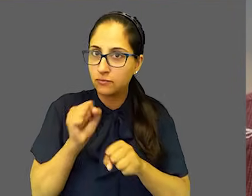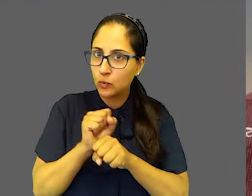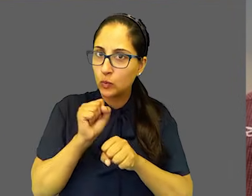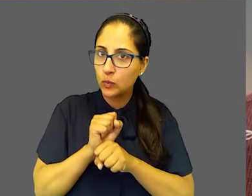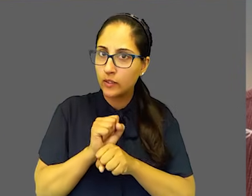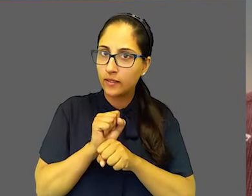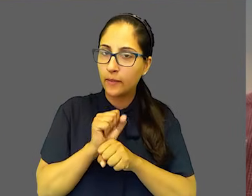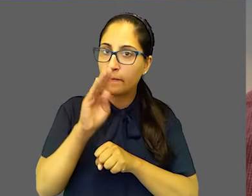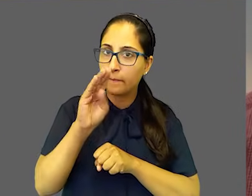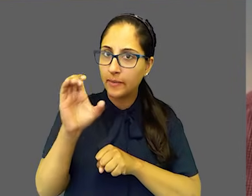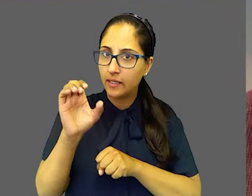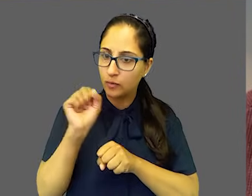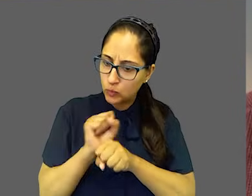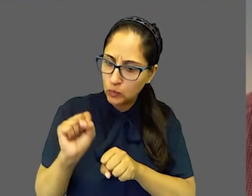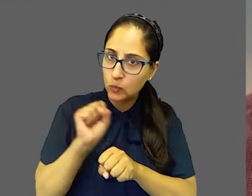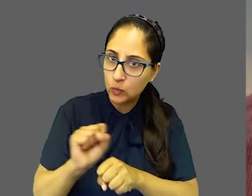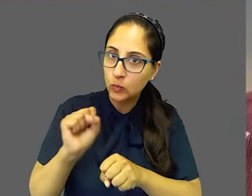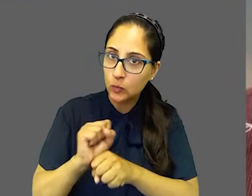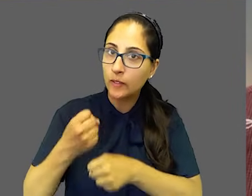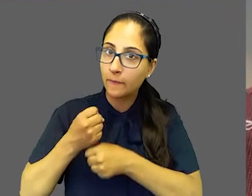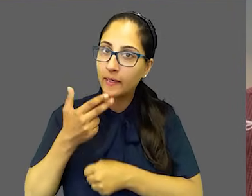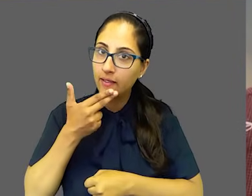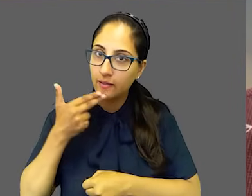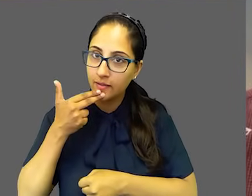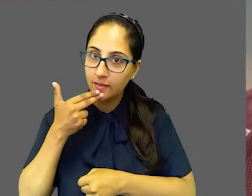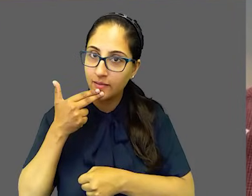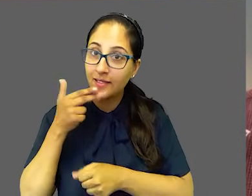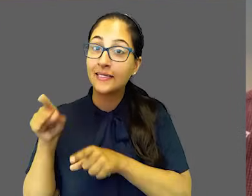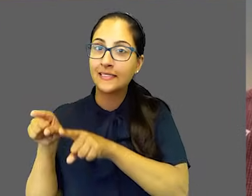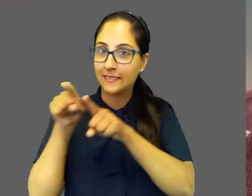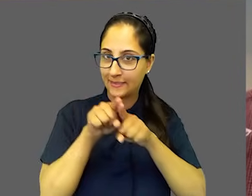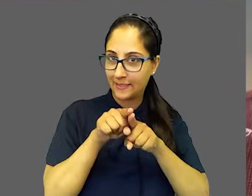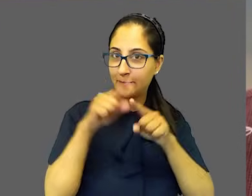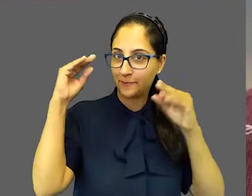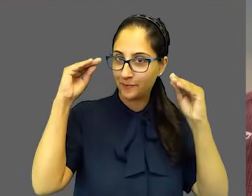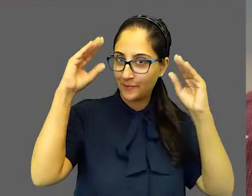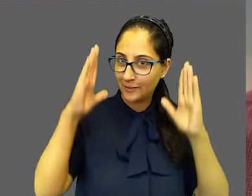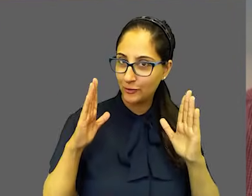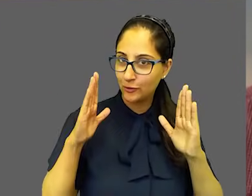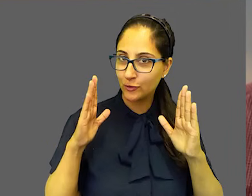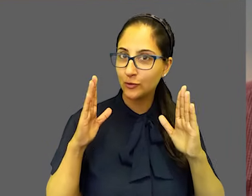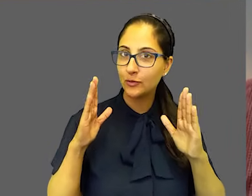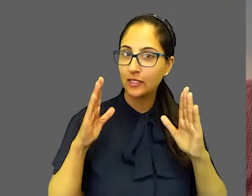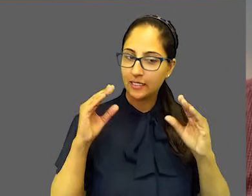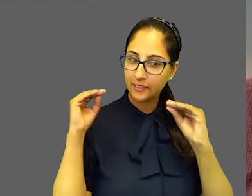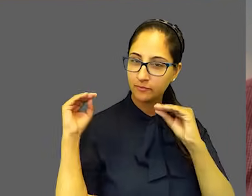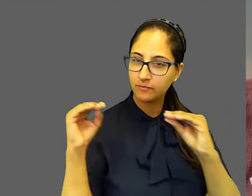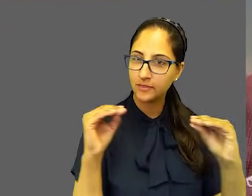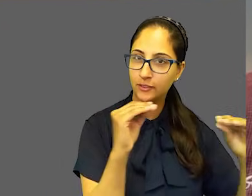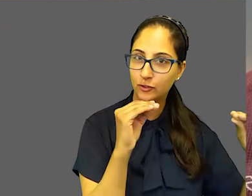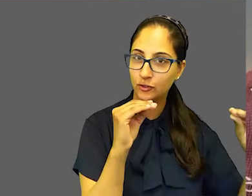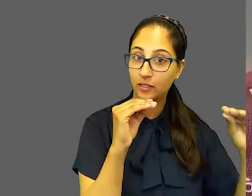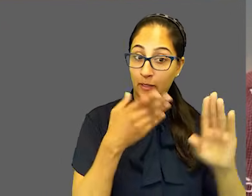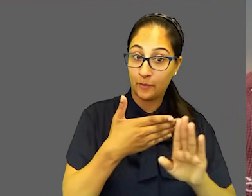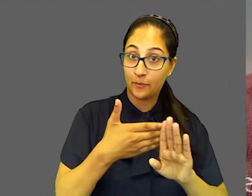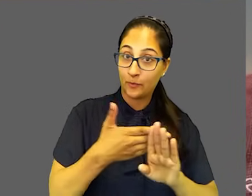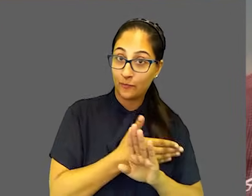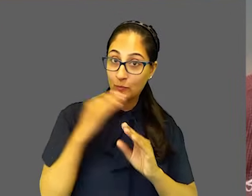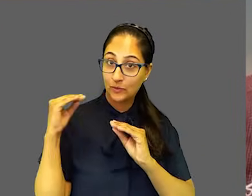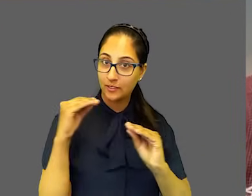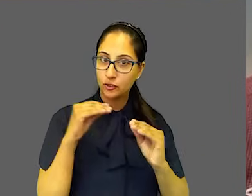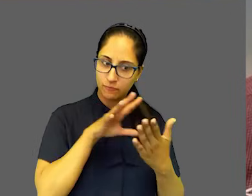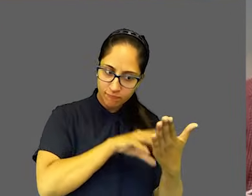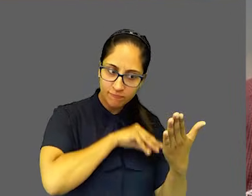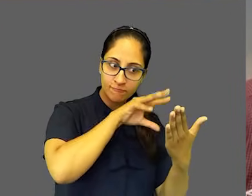creating really good learning experiences. And a lot of that labor is invisible. So I think,